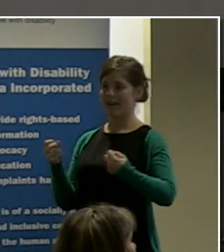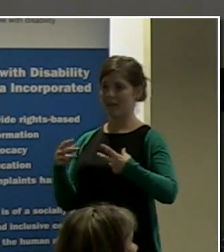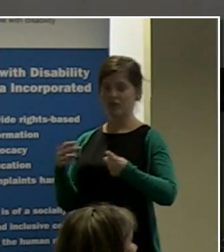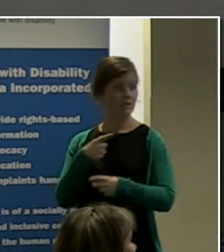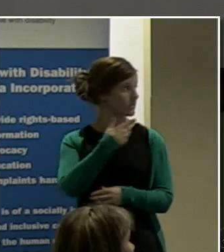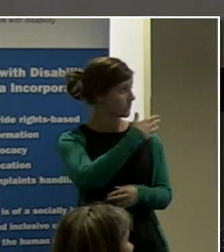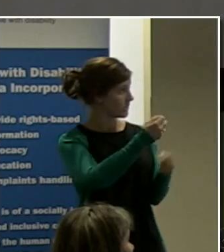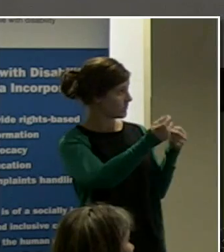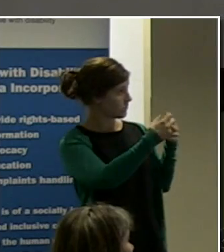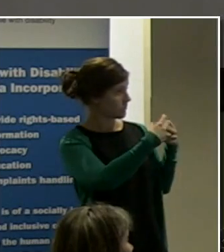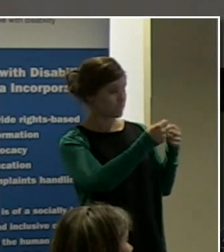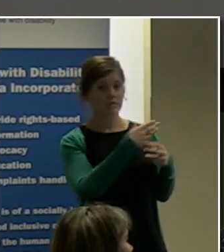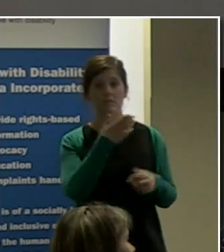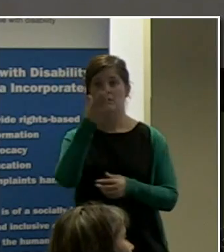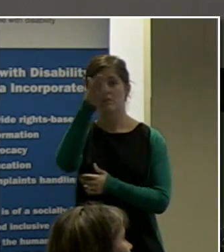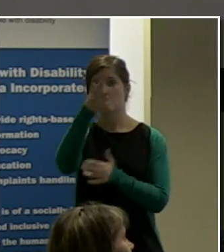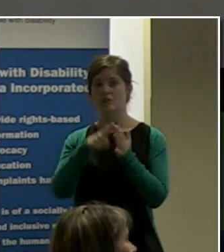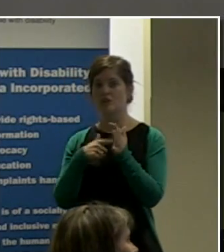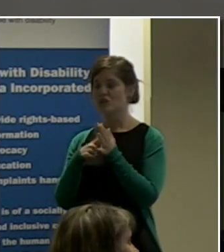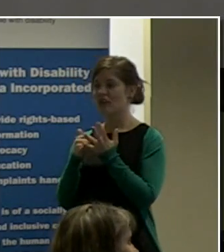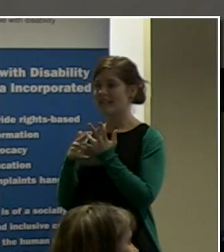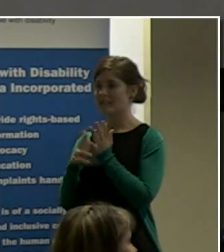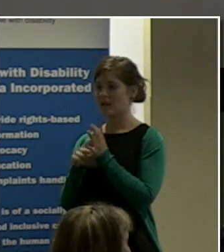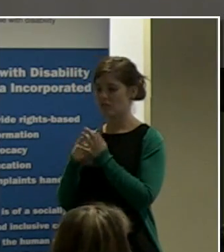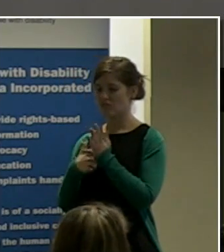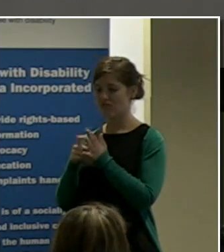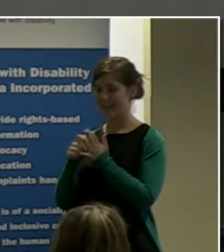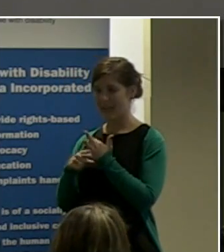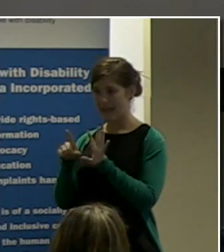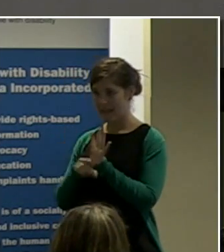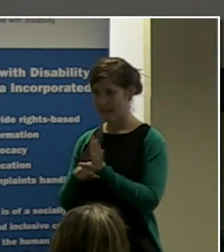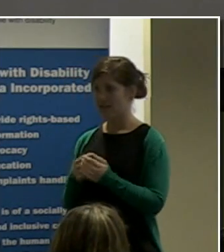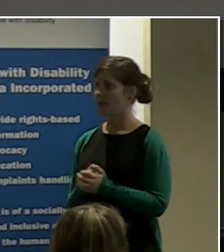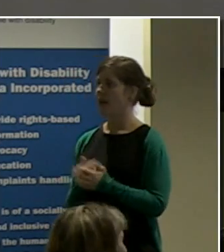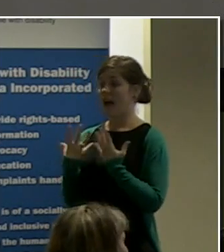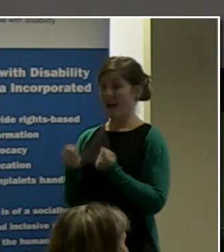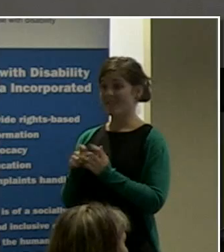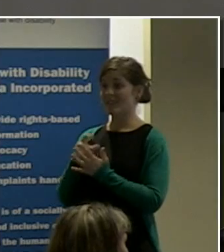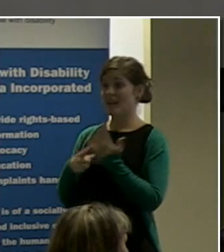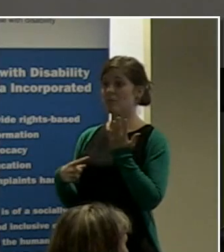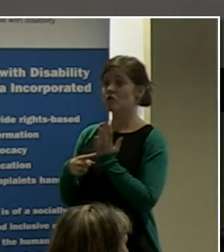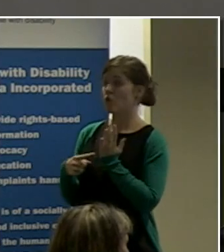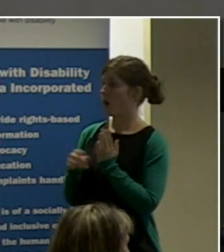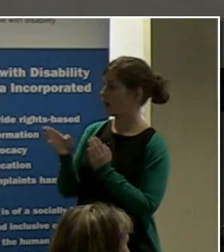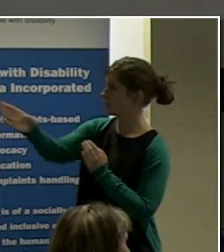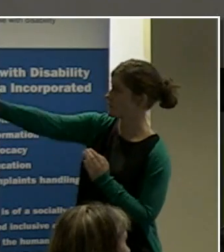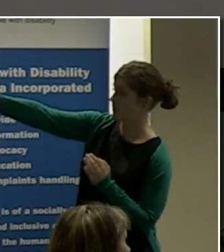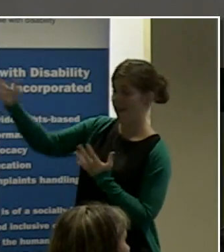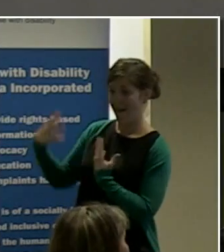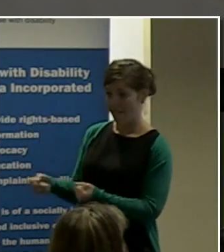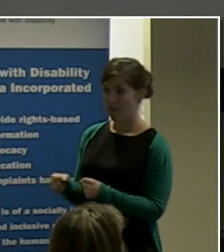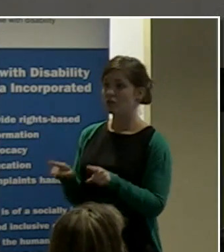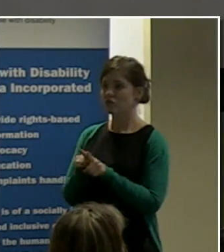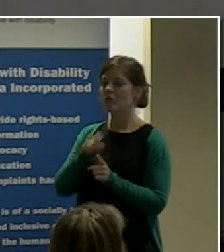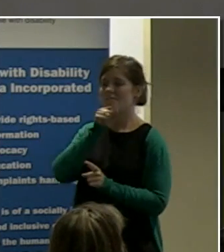Jason Bradley. We have accessible toilets to the right of the entrance door, and the male and female toilets